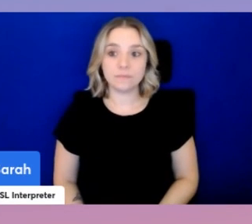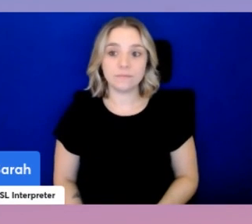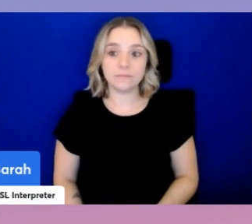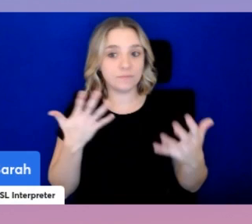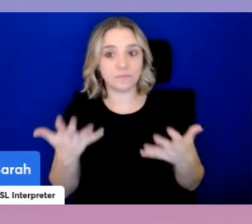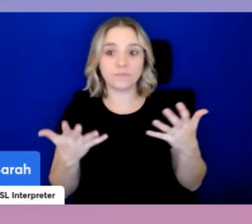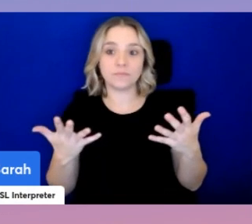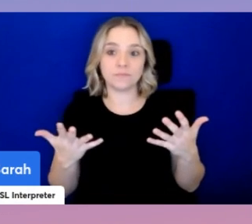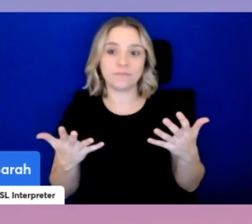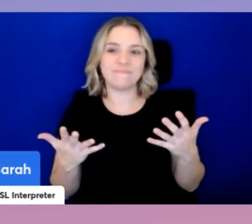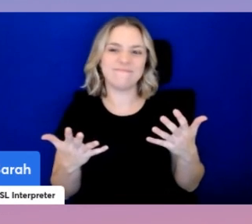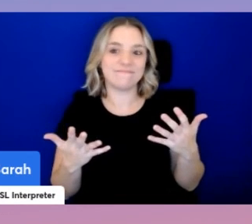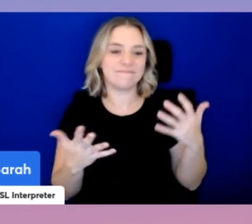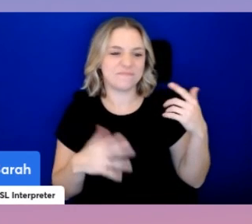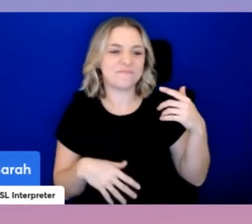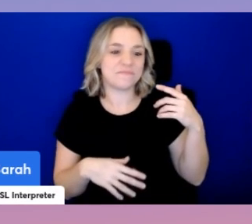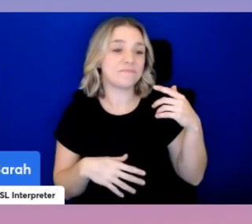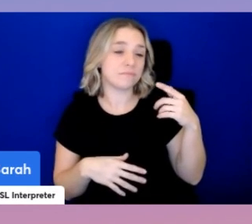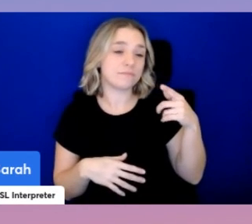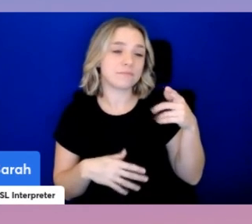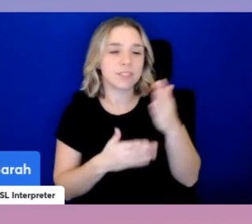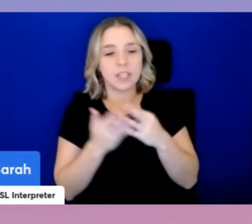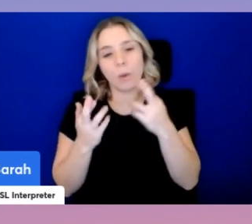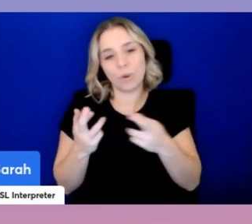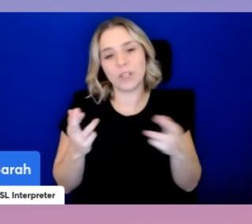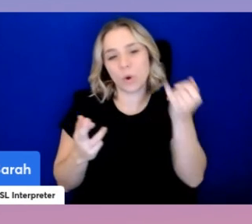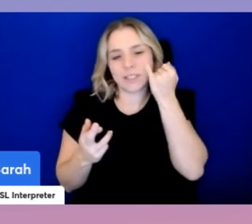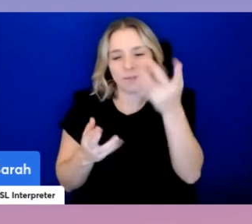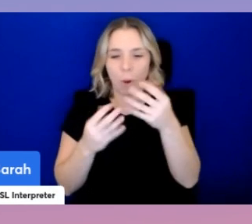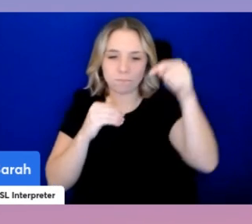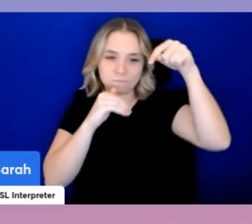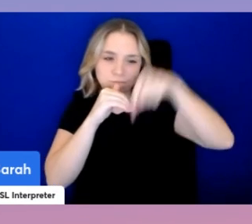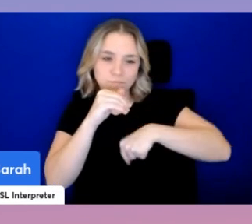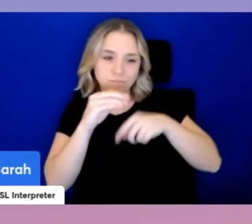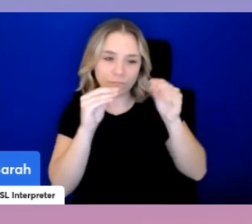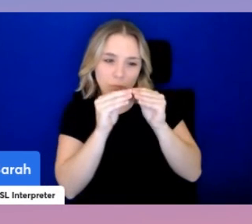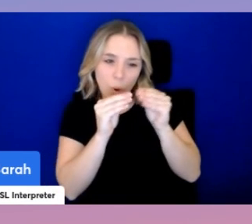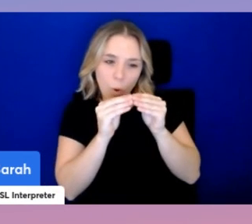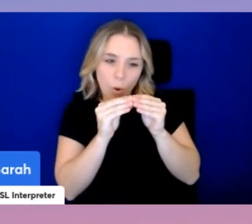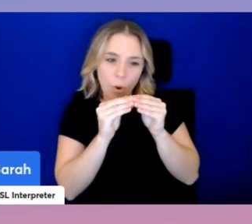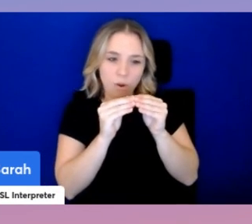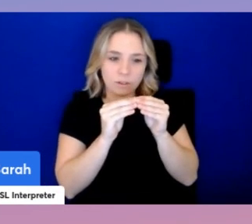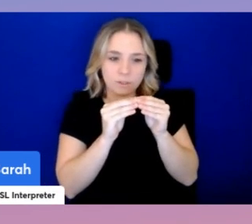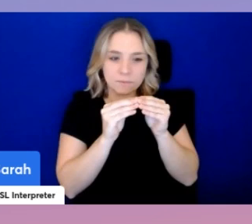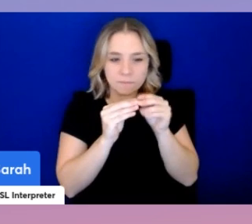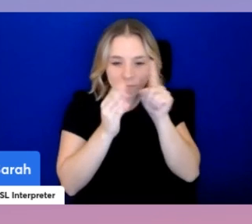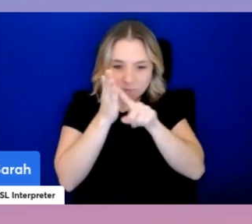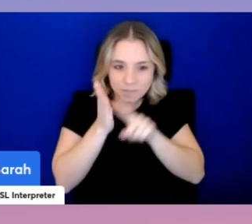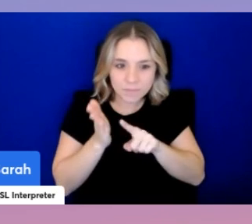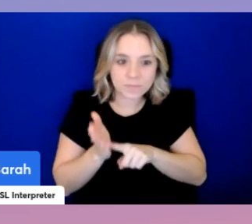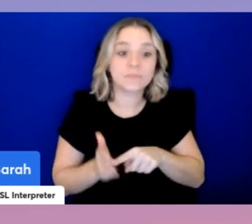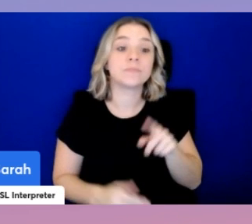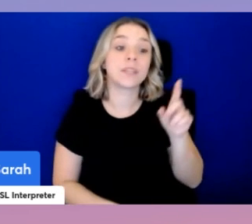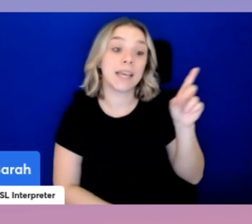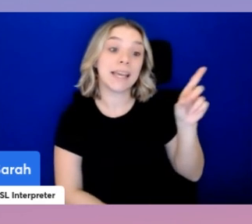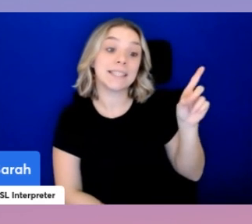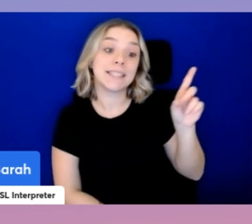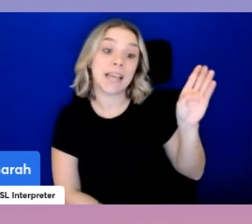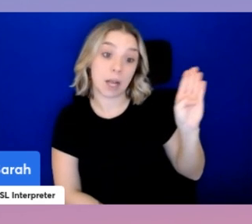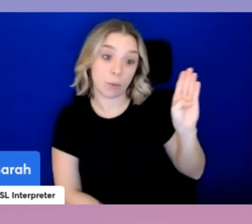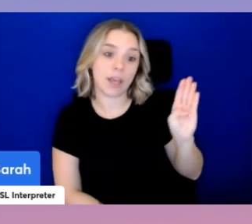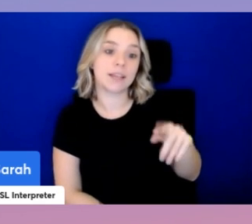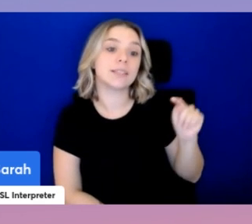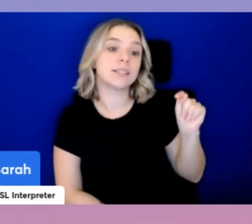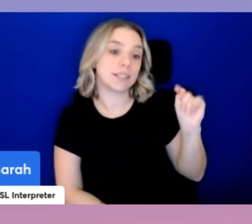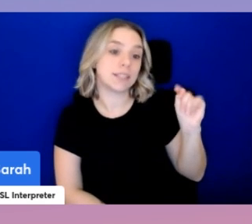Almost to the end, here are some resources if you want to dig deep and expand. The Databricks Terraform provider also has